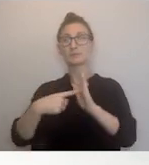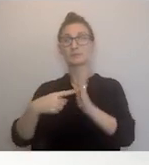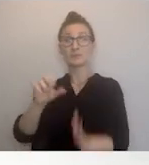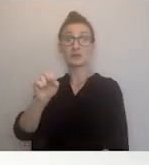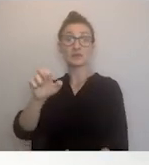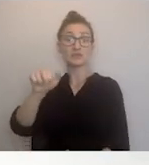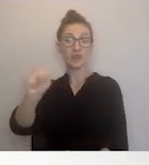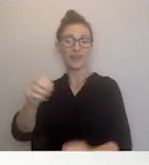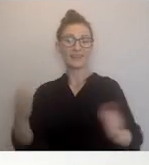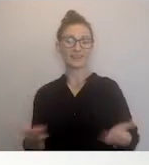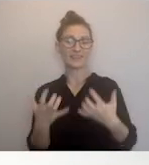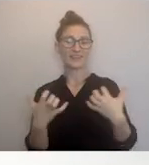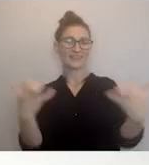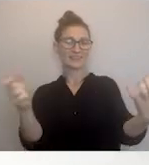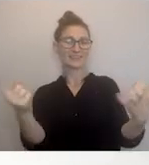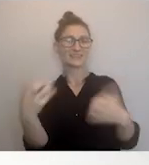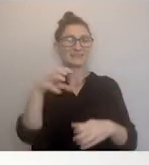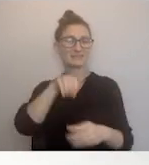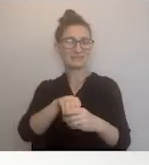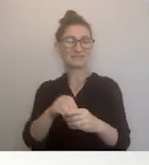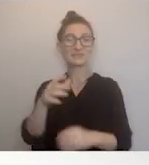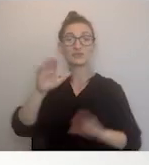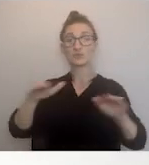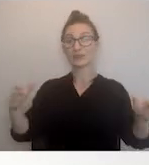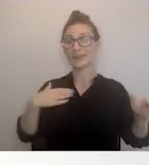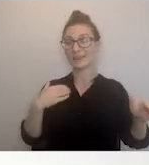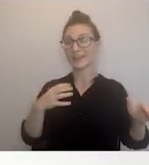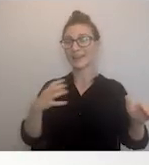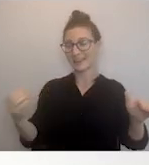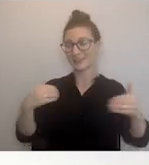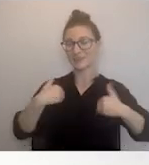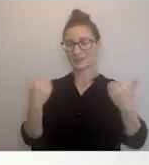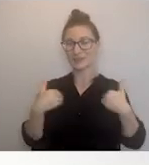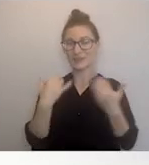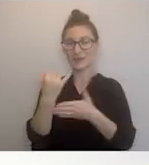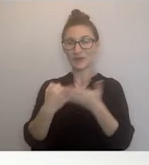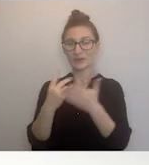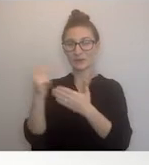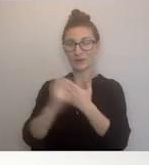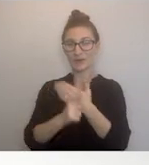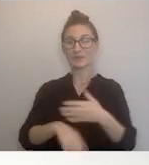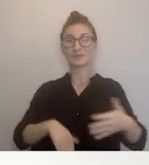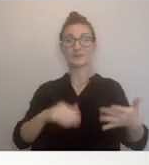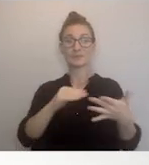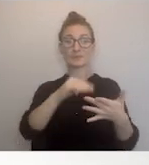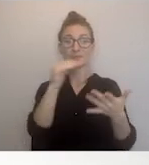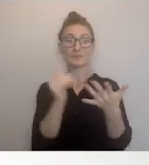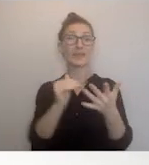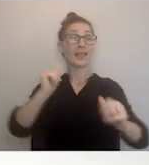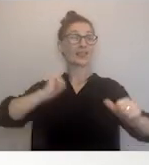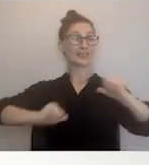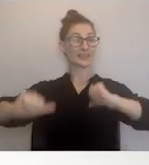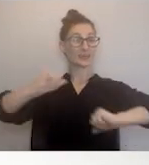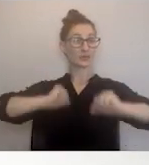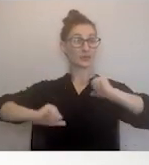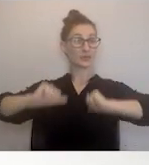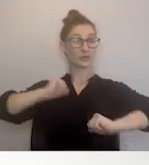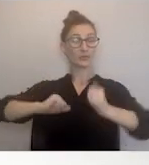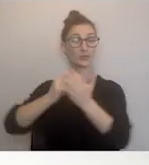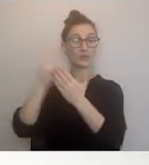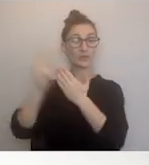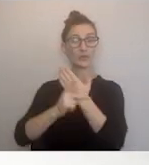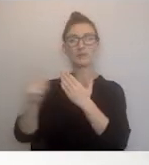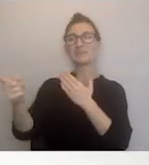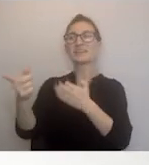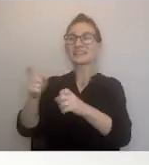So we do have students like Sean, who's in our audience today, who has been a part of the children and youth arts program for a long time. We have a black box theater program, which